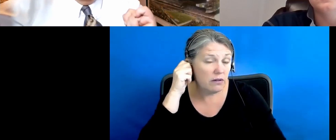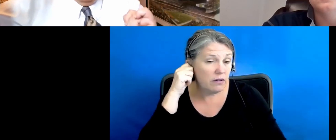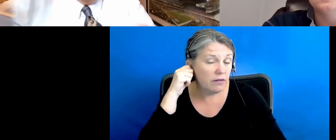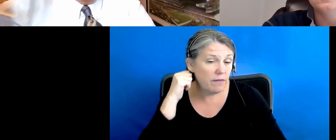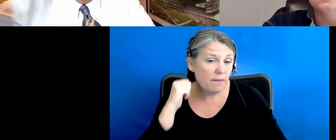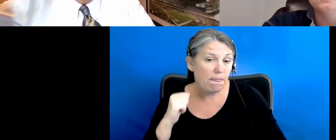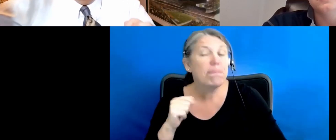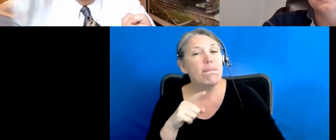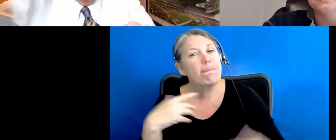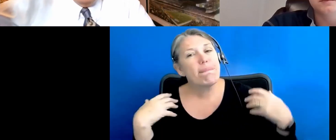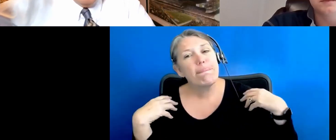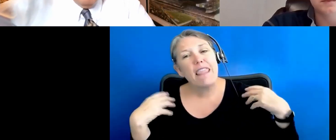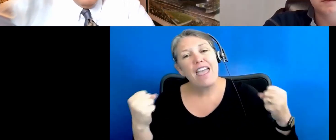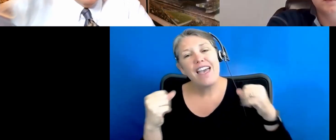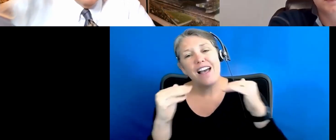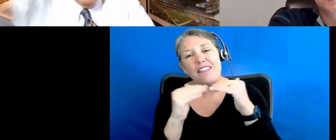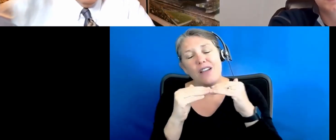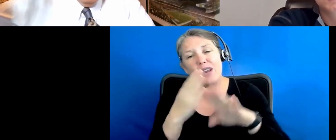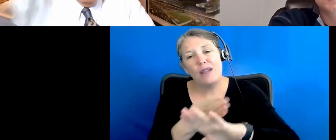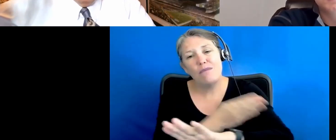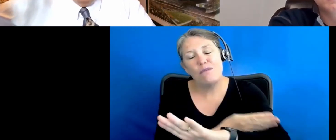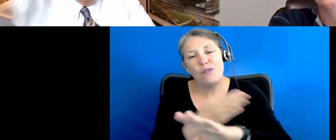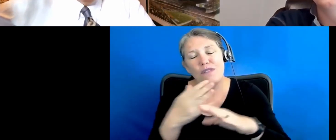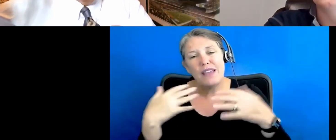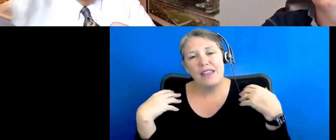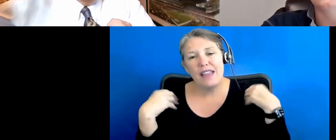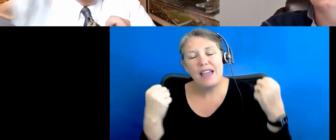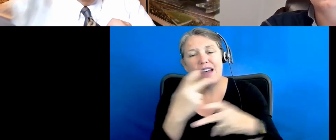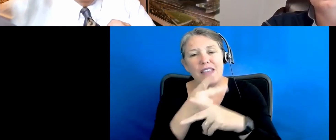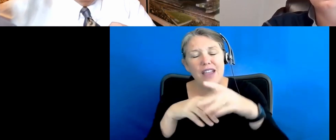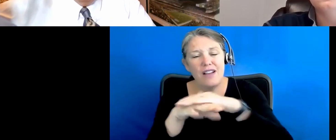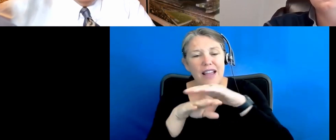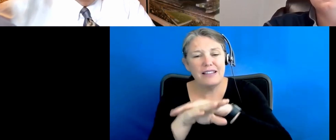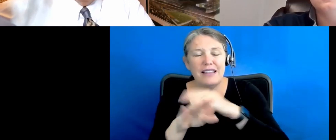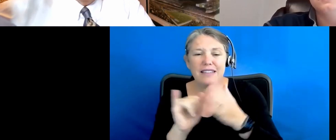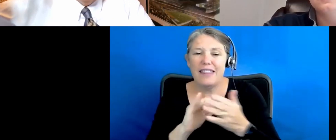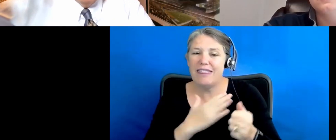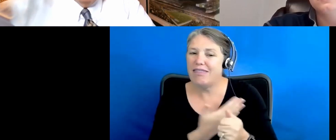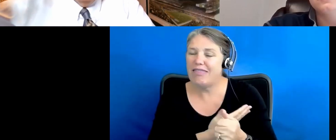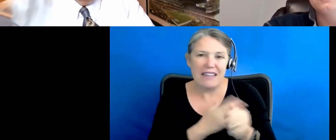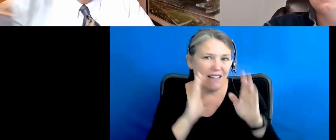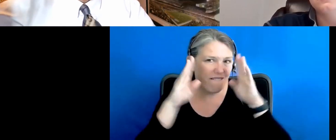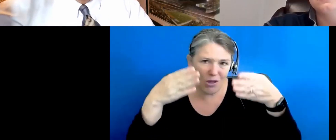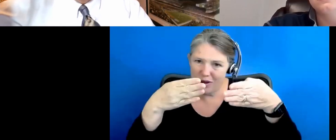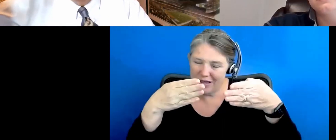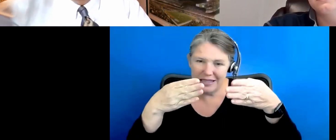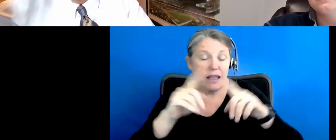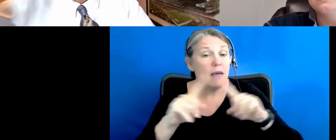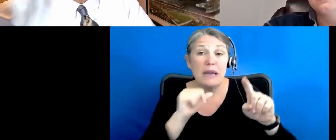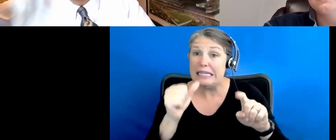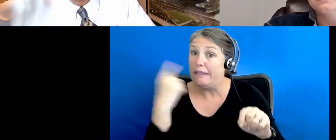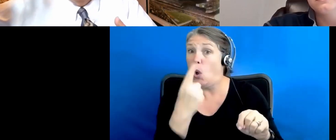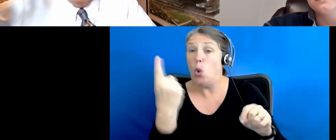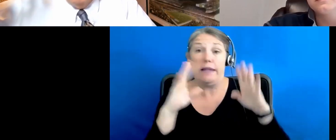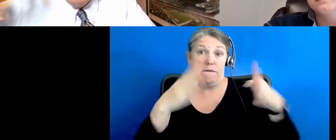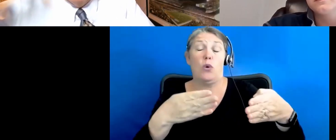Jordan, health equity, improving healthcare access for people with disabilities is our abiding focus, but it's not our sole focus,